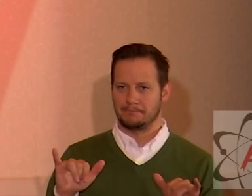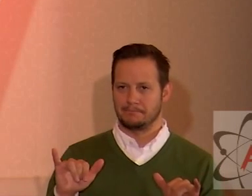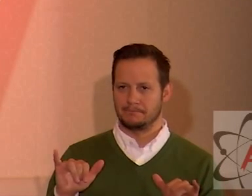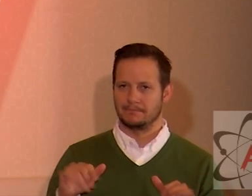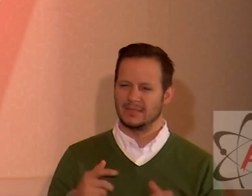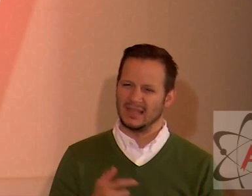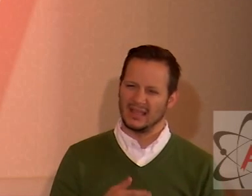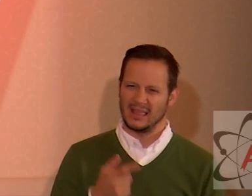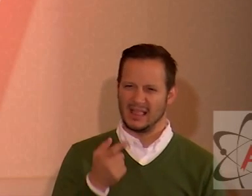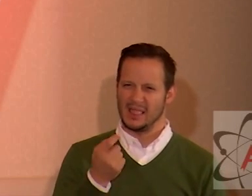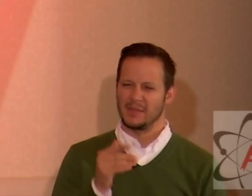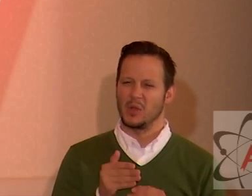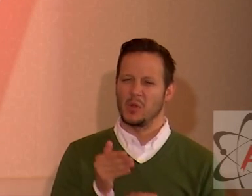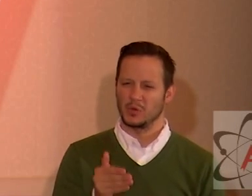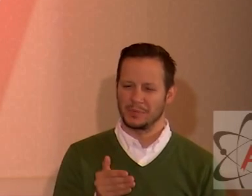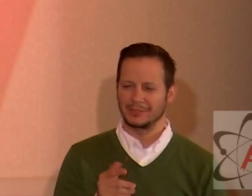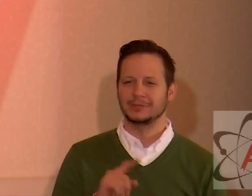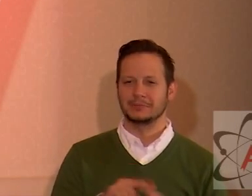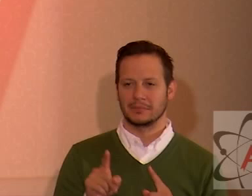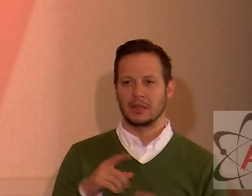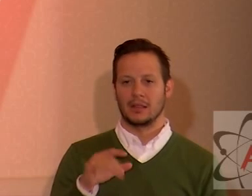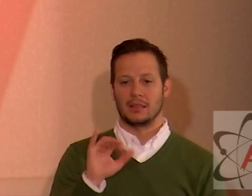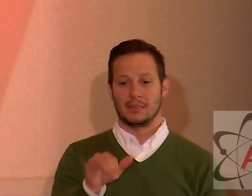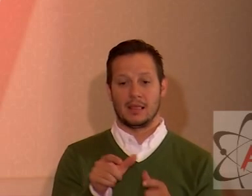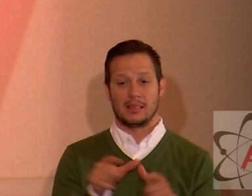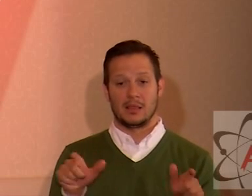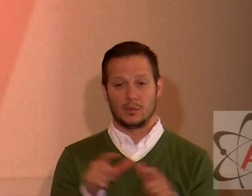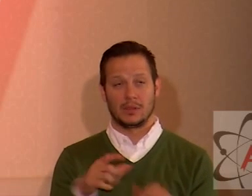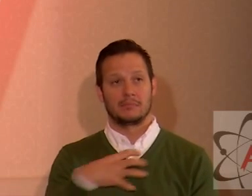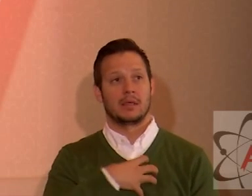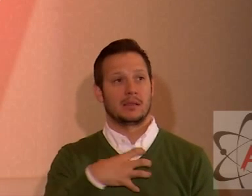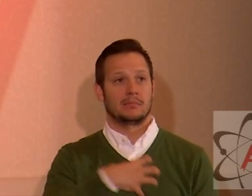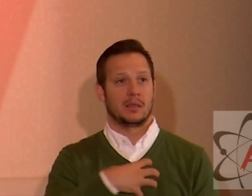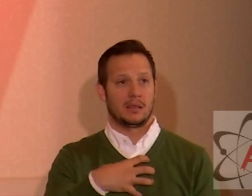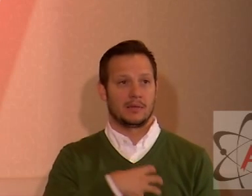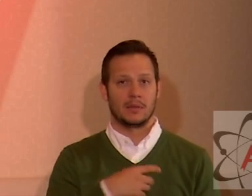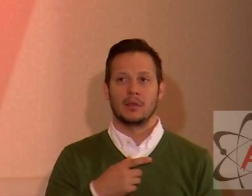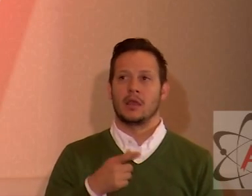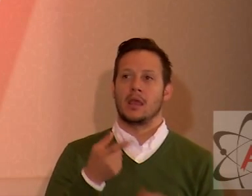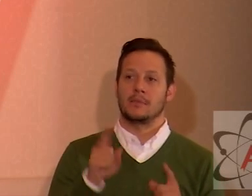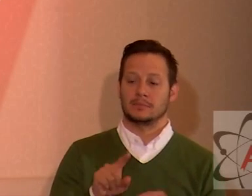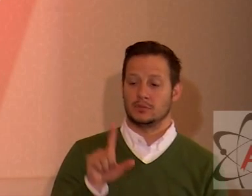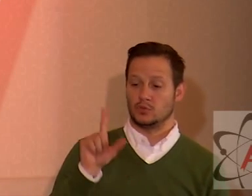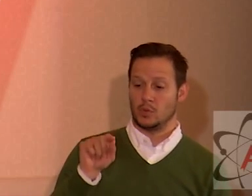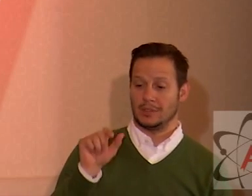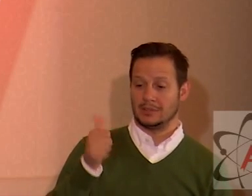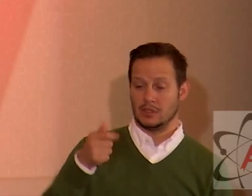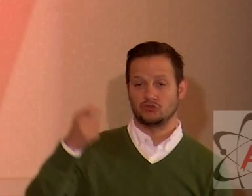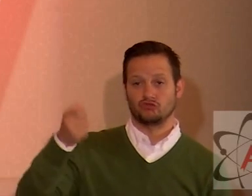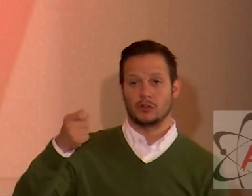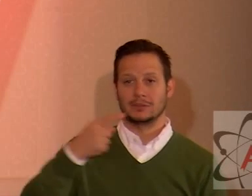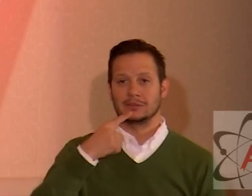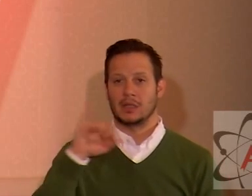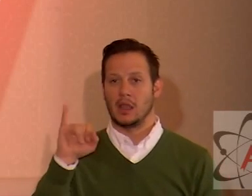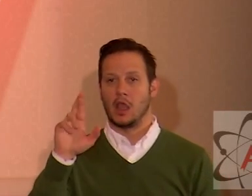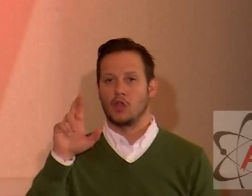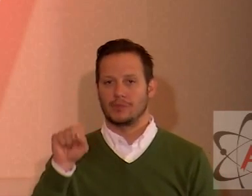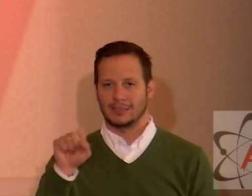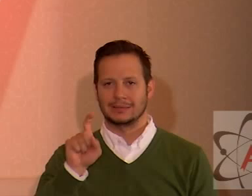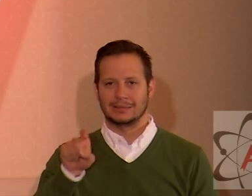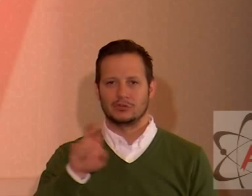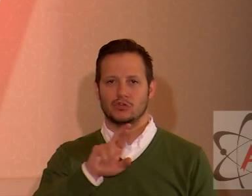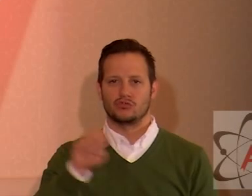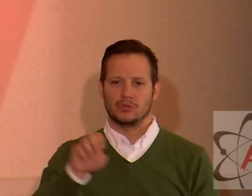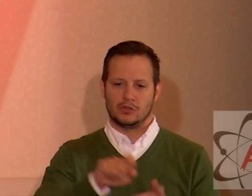over the edge. But those complaints have languished for years because a judge in 2010 ruled that the IRS needed to rewrite